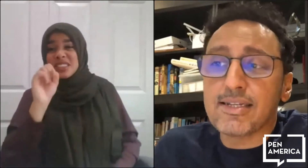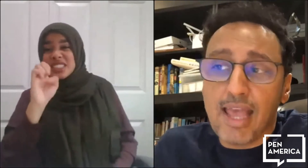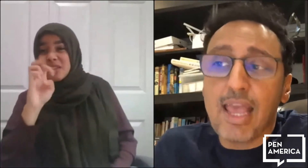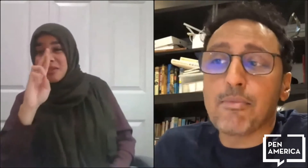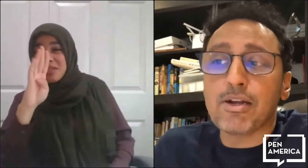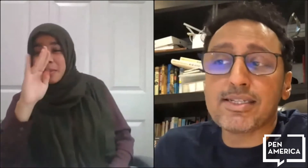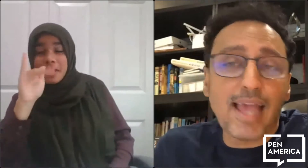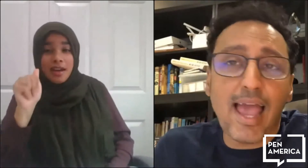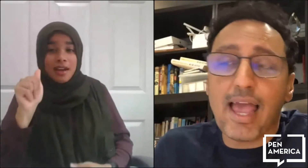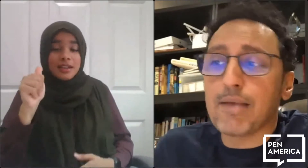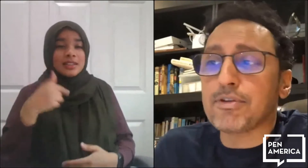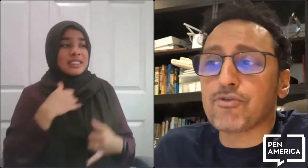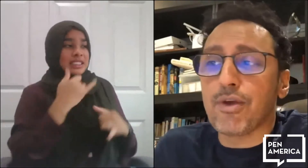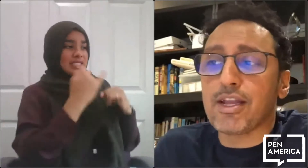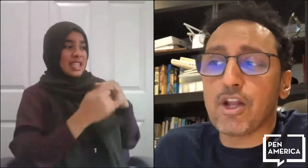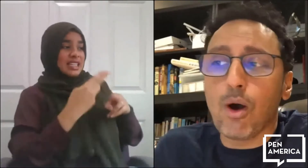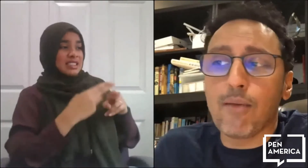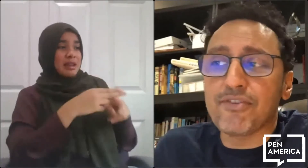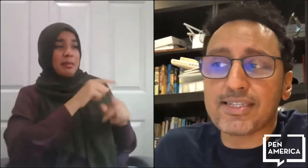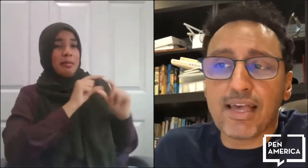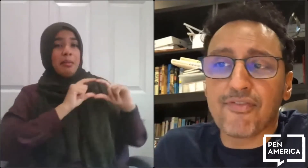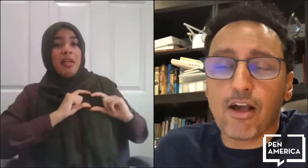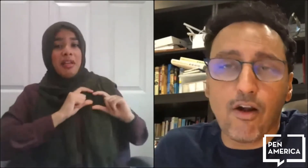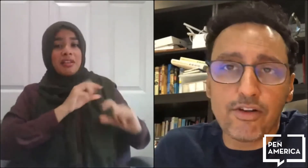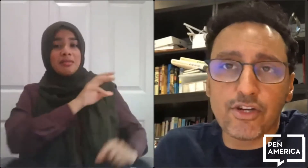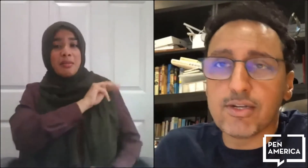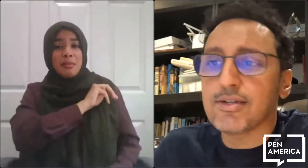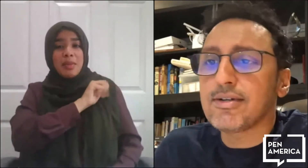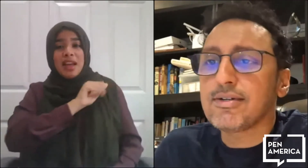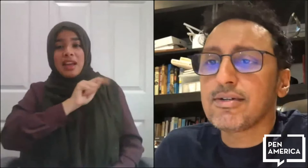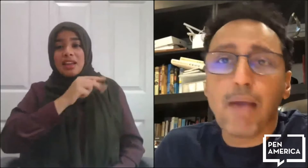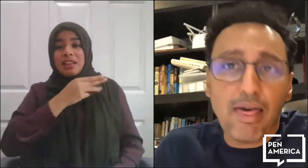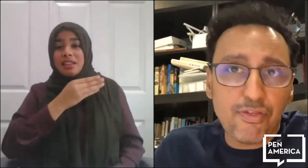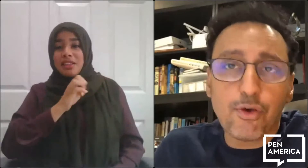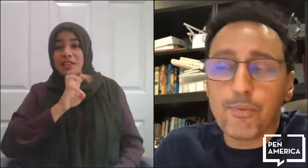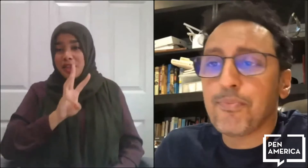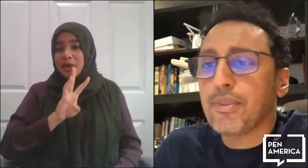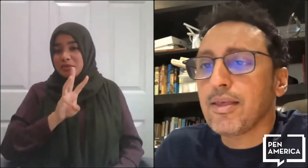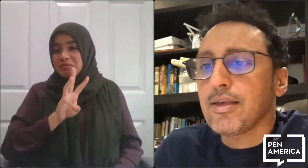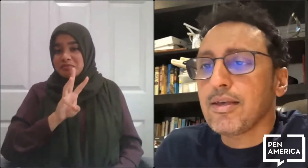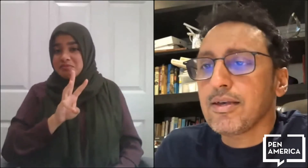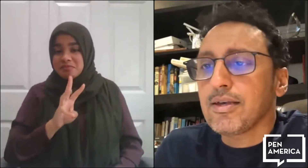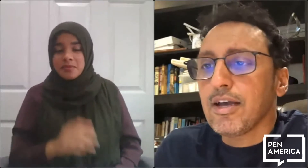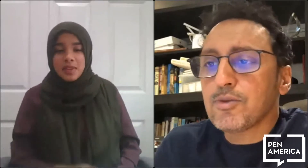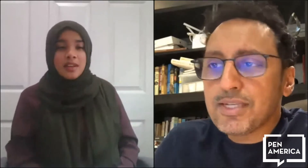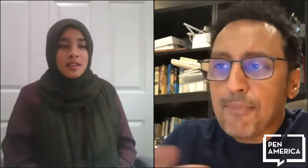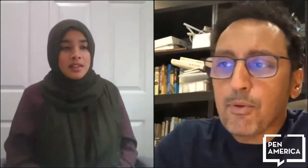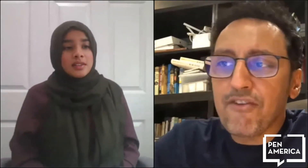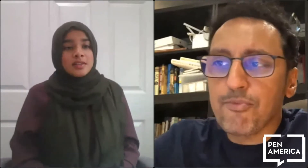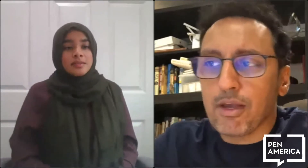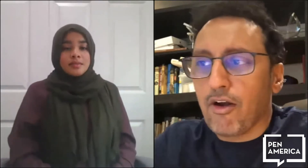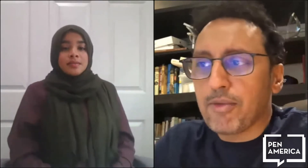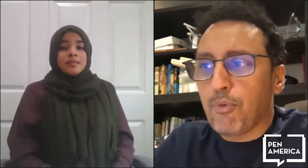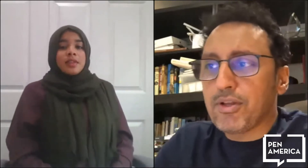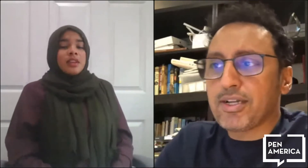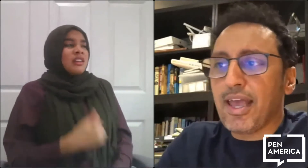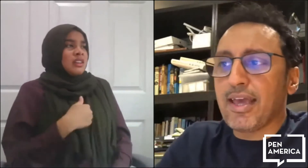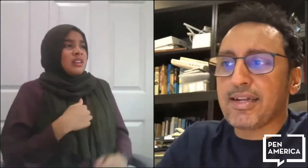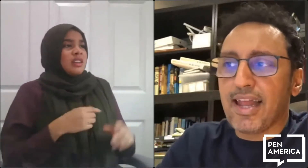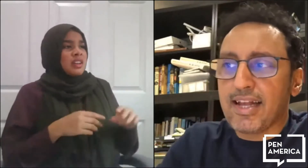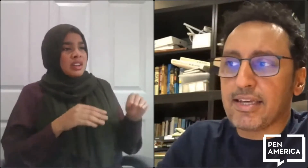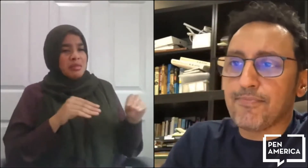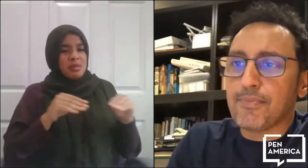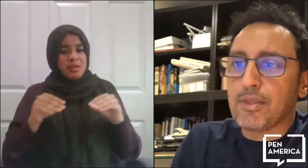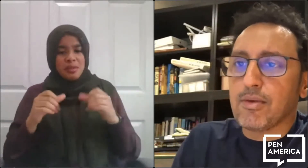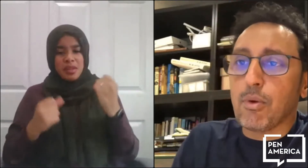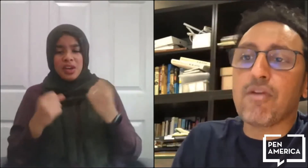last name on his tag betrayed no obvious ethnic origin: Matthew. As we stepped away from the car, he pointed ahead at